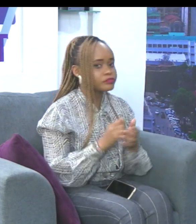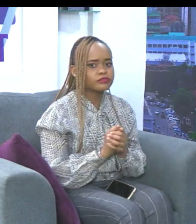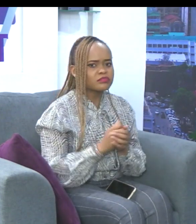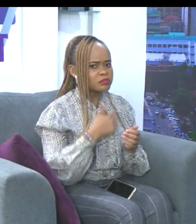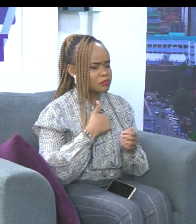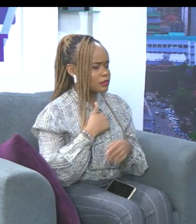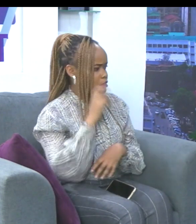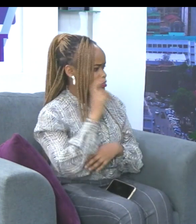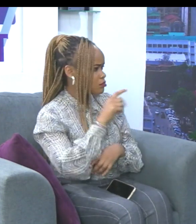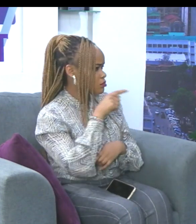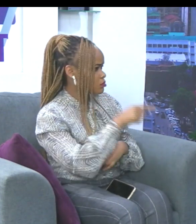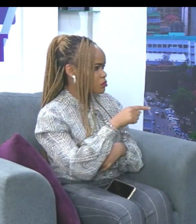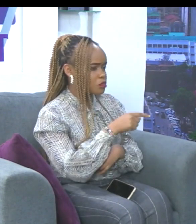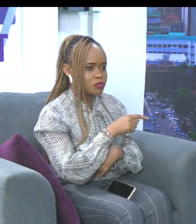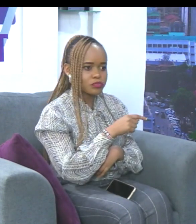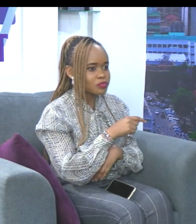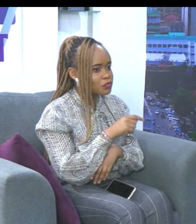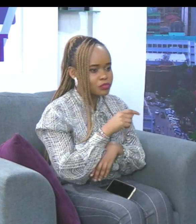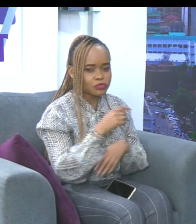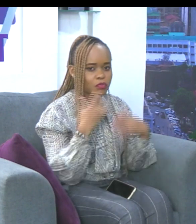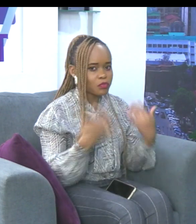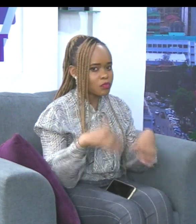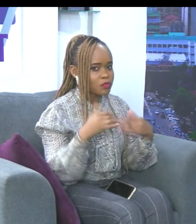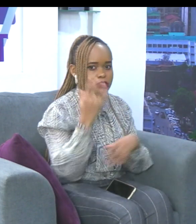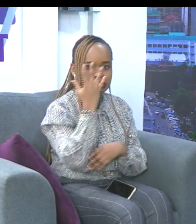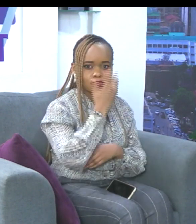Now, speaking about fashion,